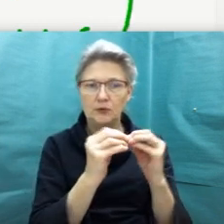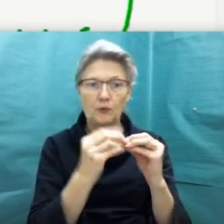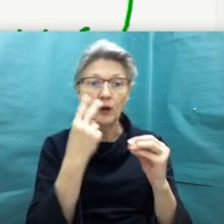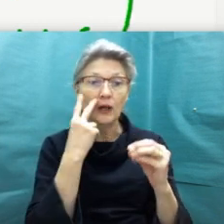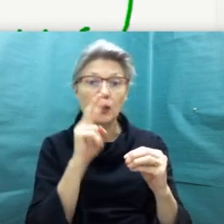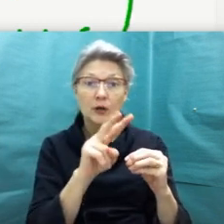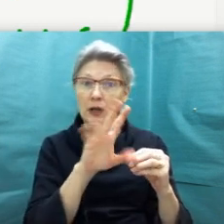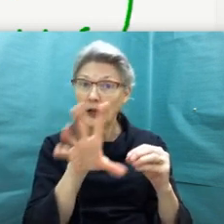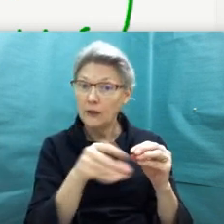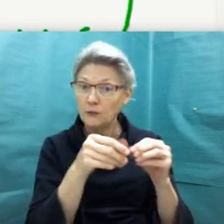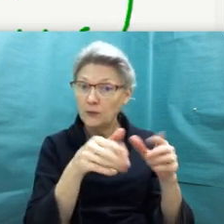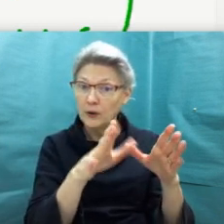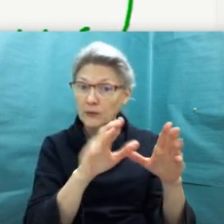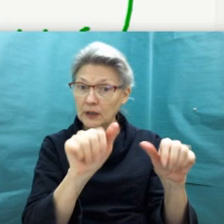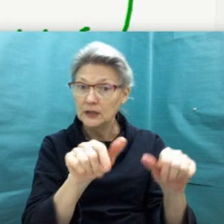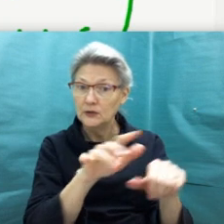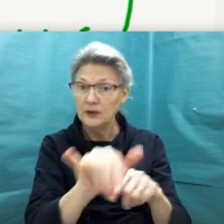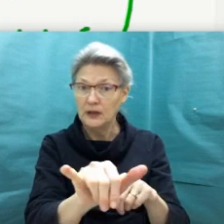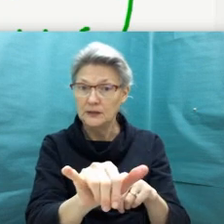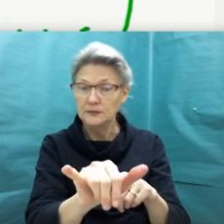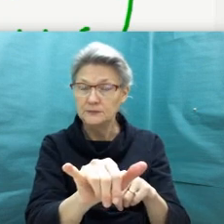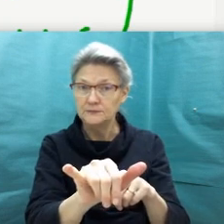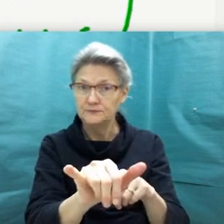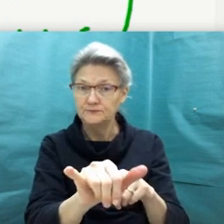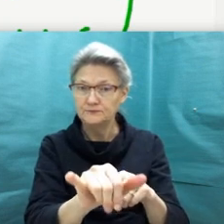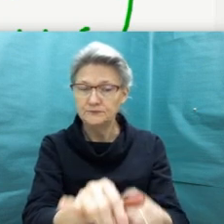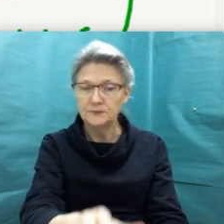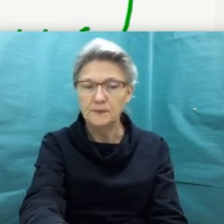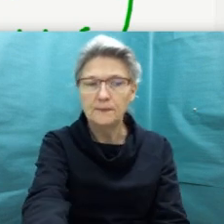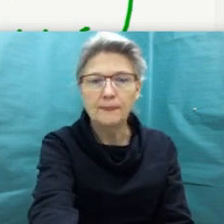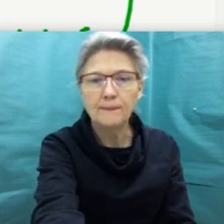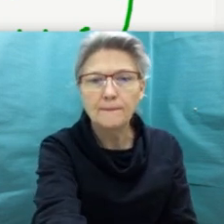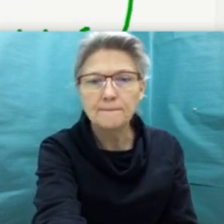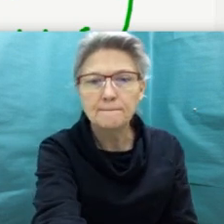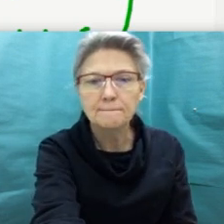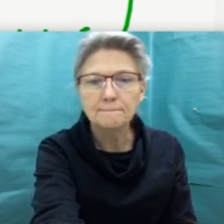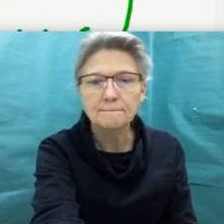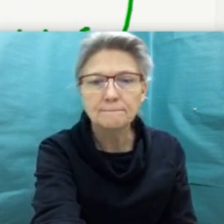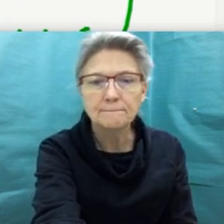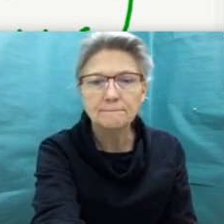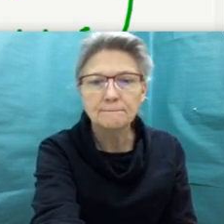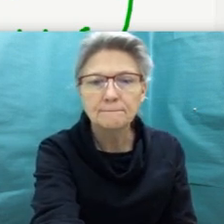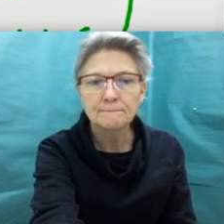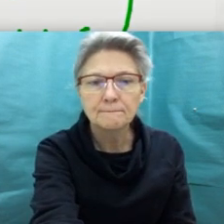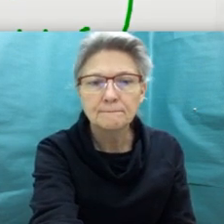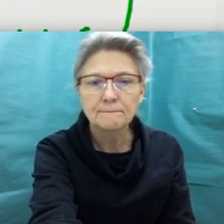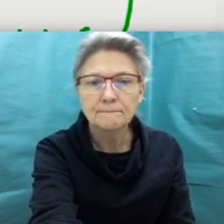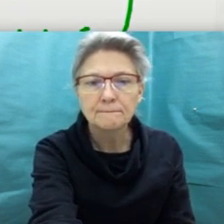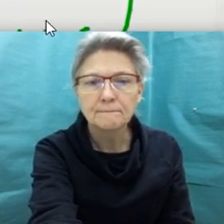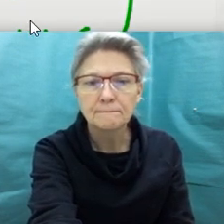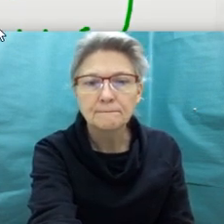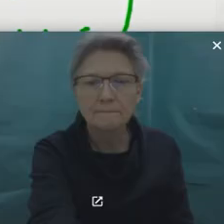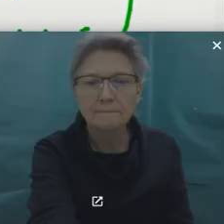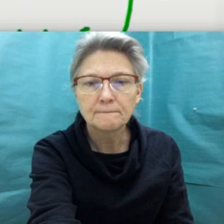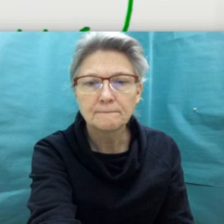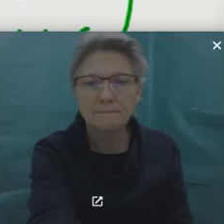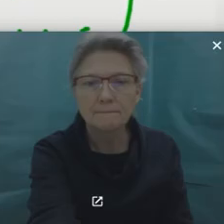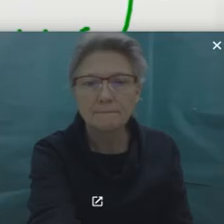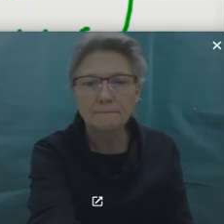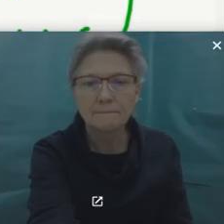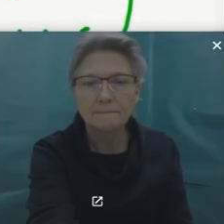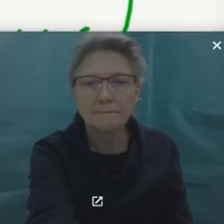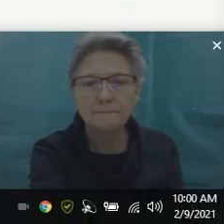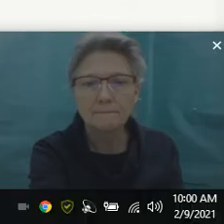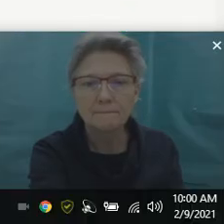at another way that we could do this. So I'm just going to clear my board so we can use another strategy instead of the distributive